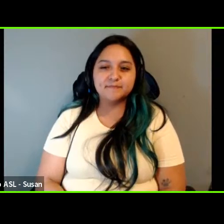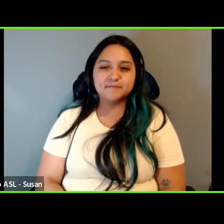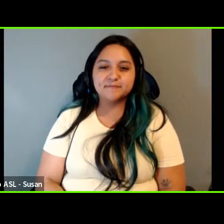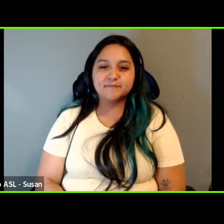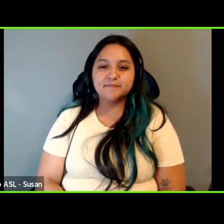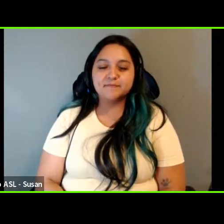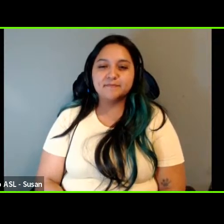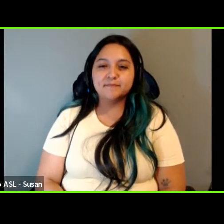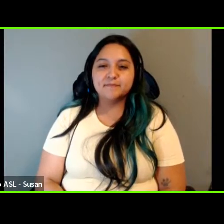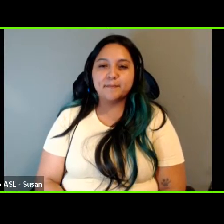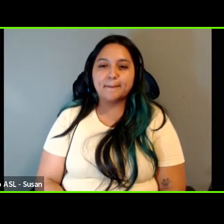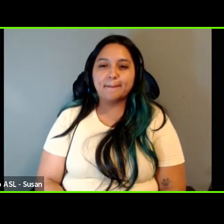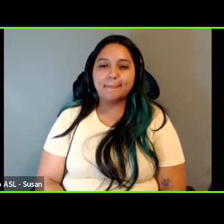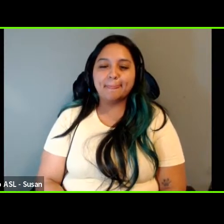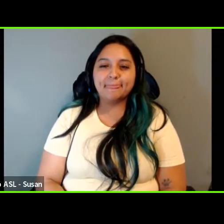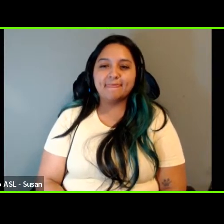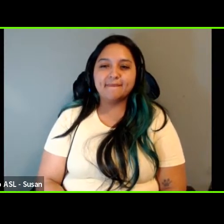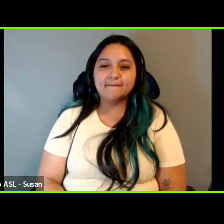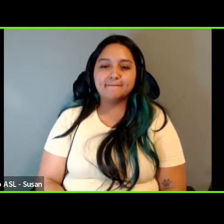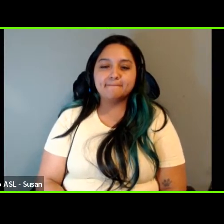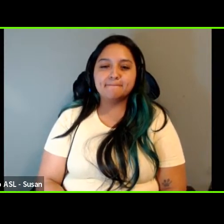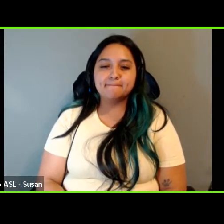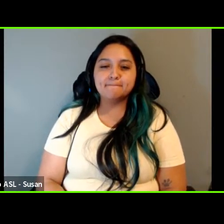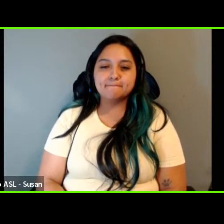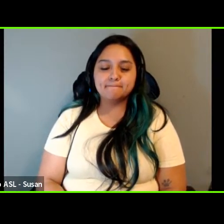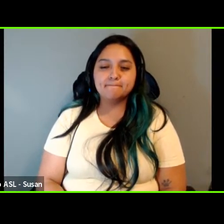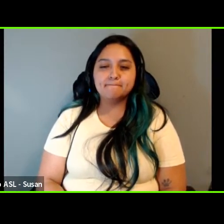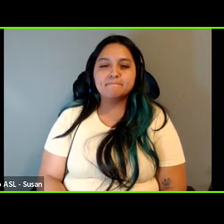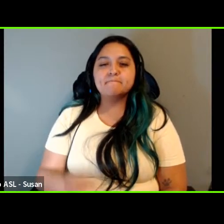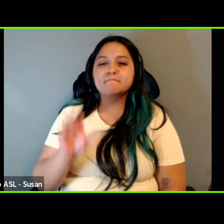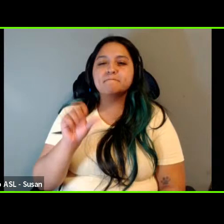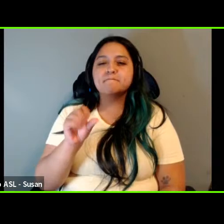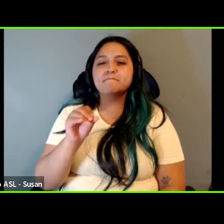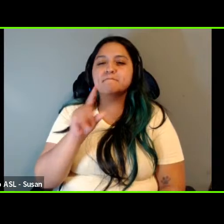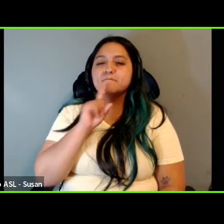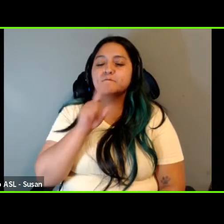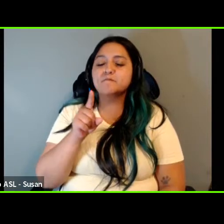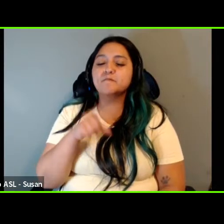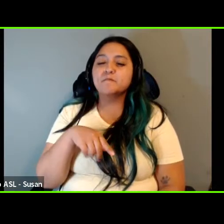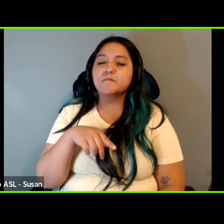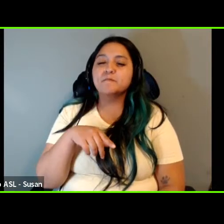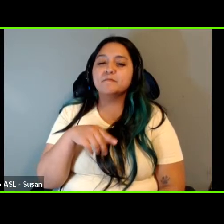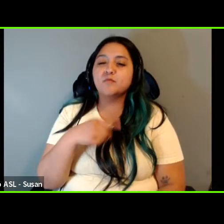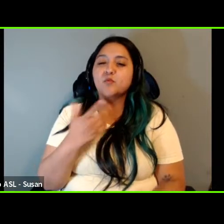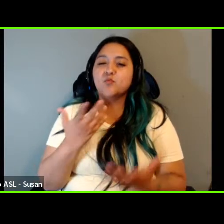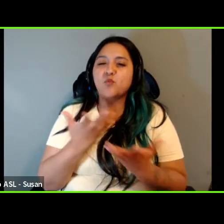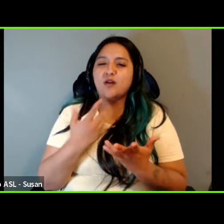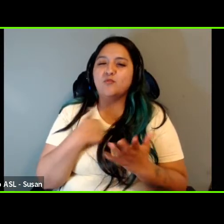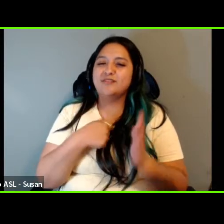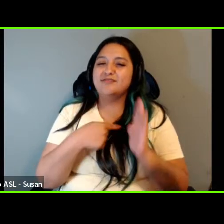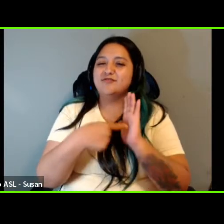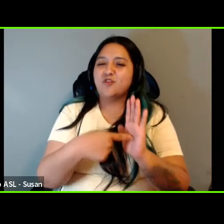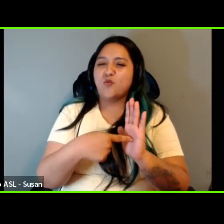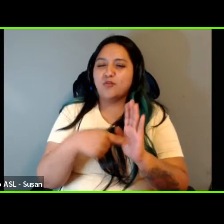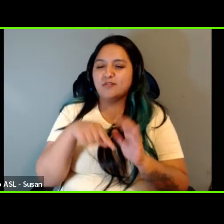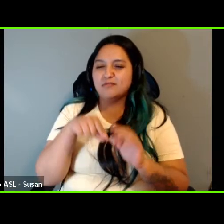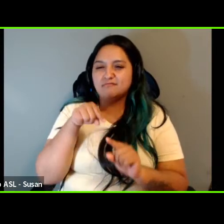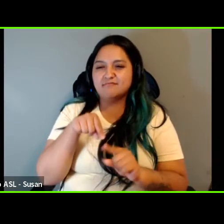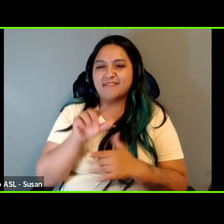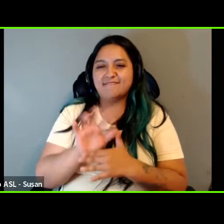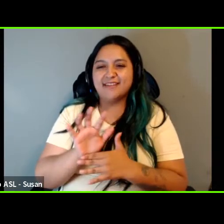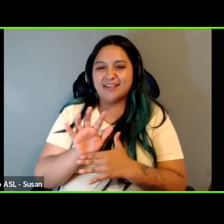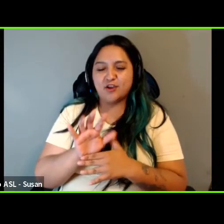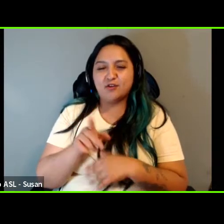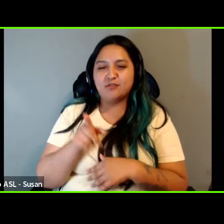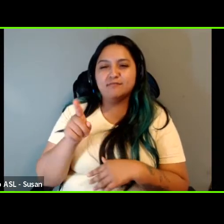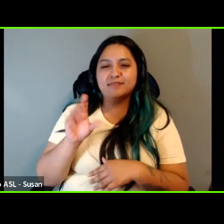So I think what we're trying to share with you was a video that the CEO put